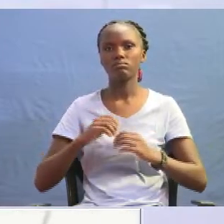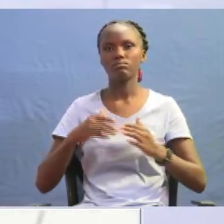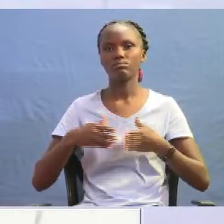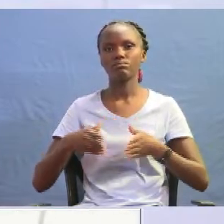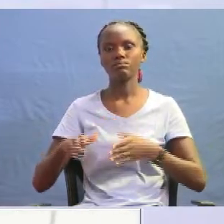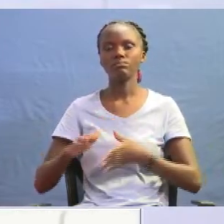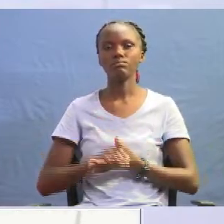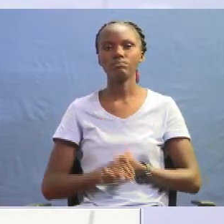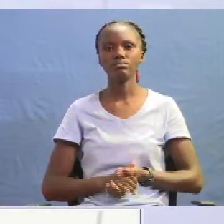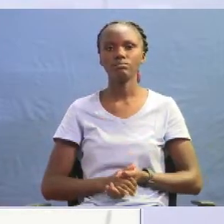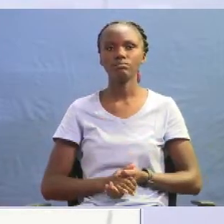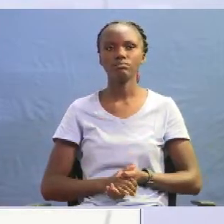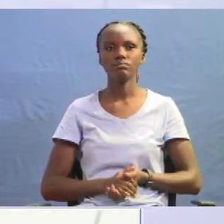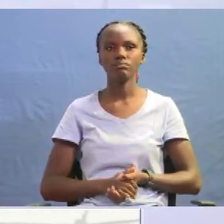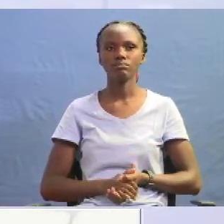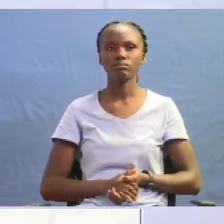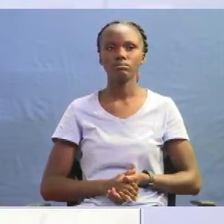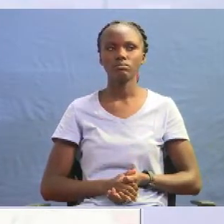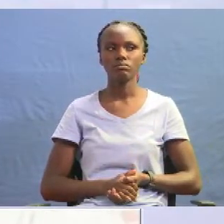opportunities.